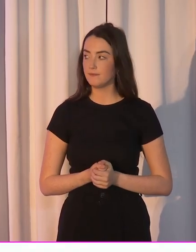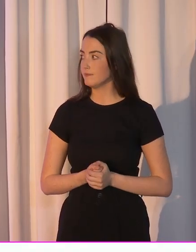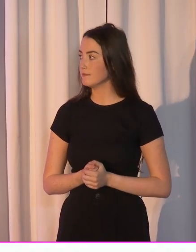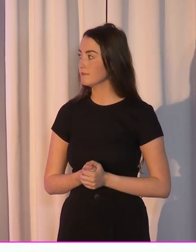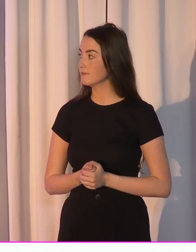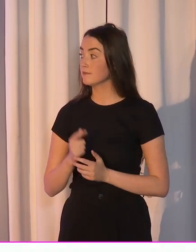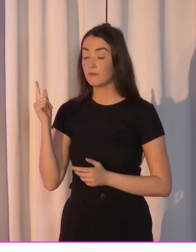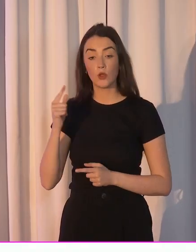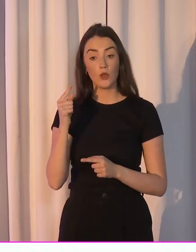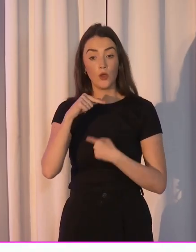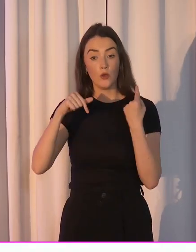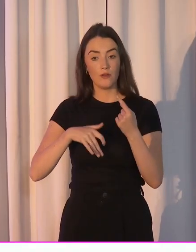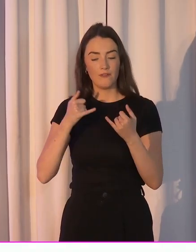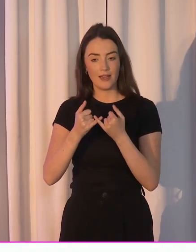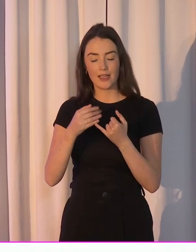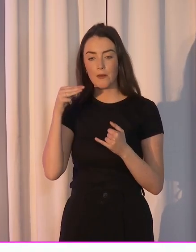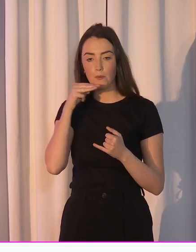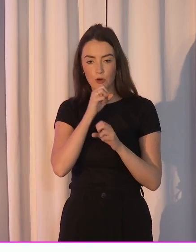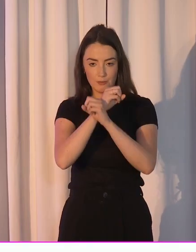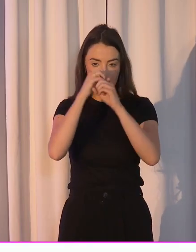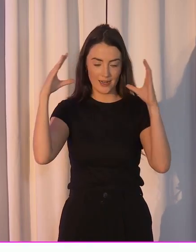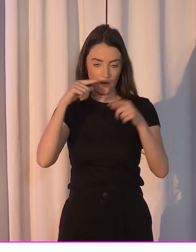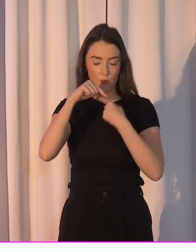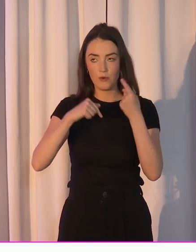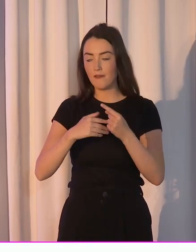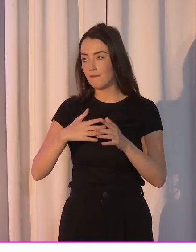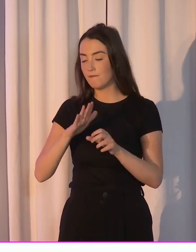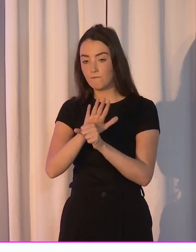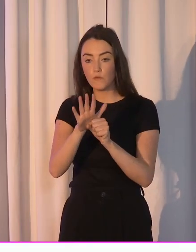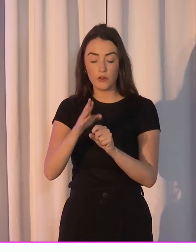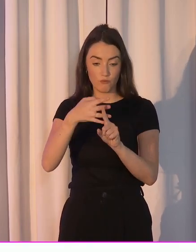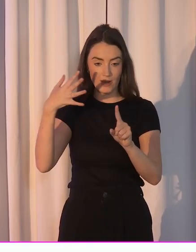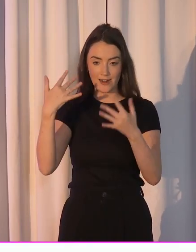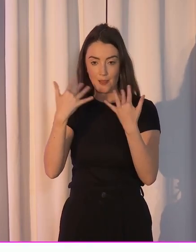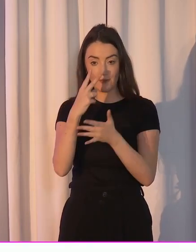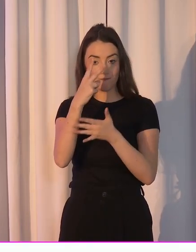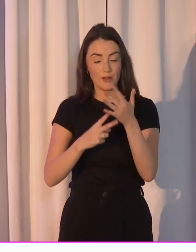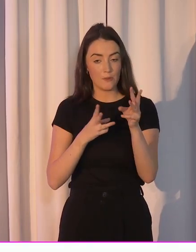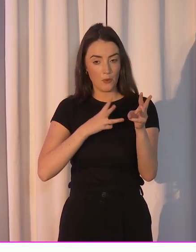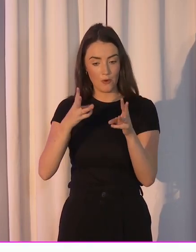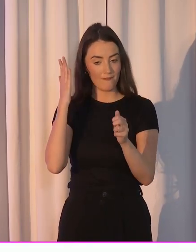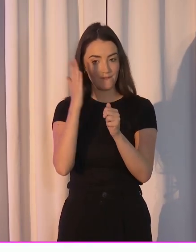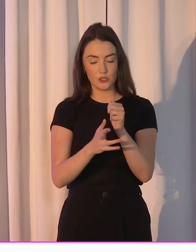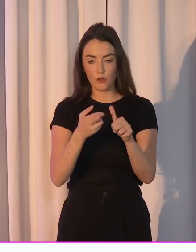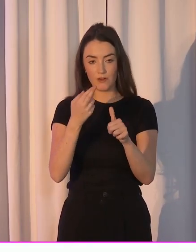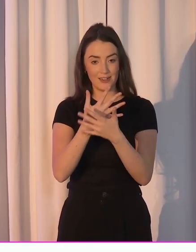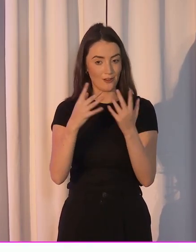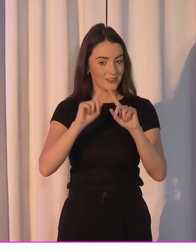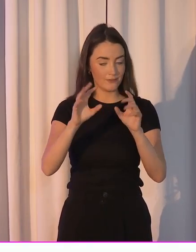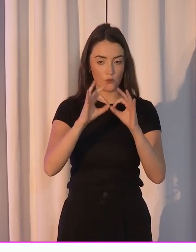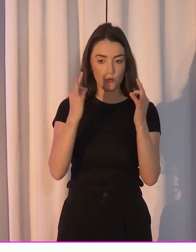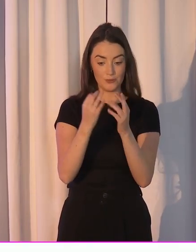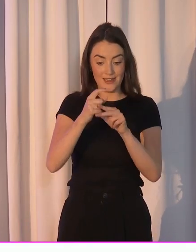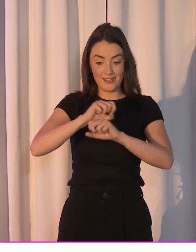So we feel it's important to be clear that we fully recognise the valuable work already being done by many groups in